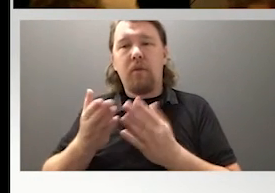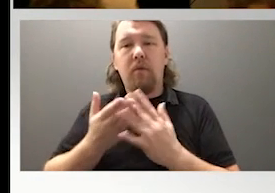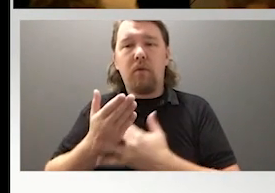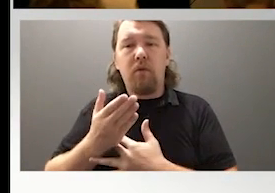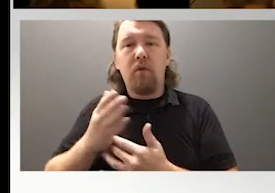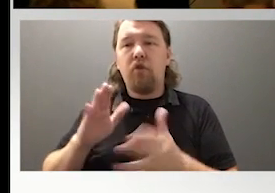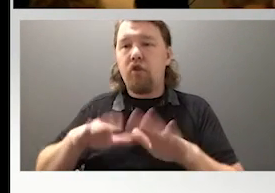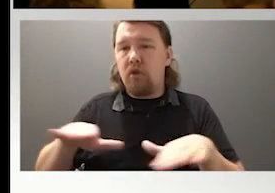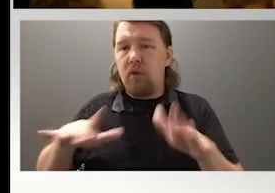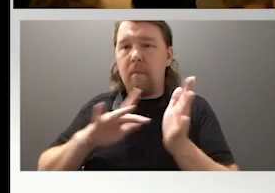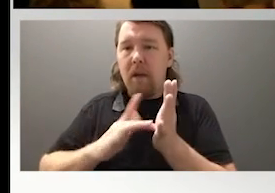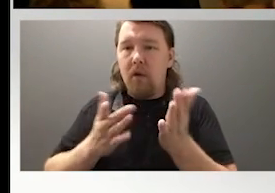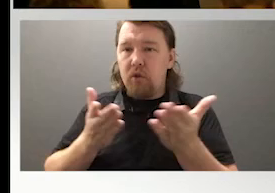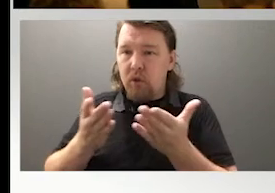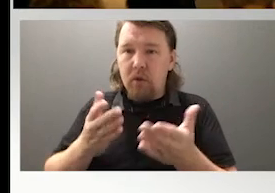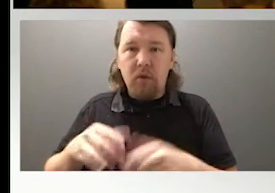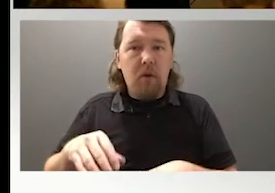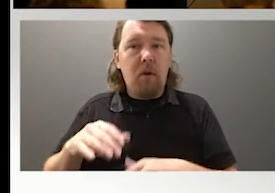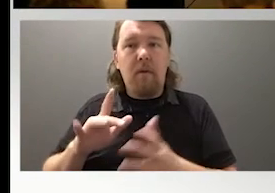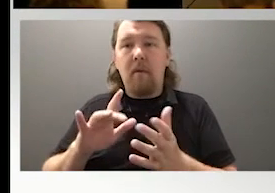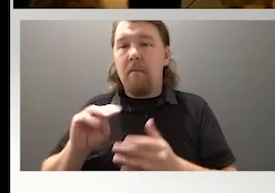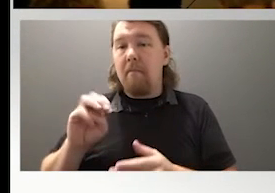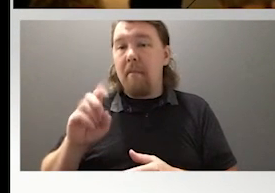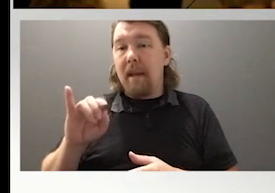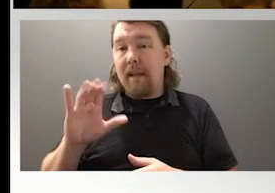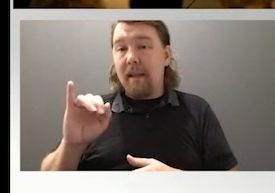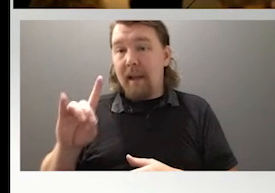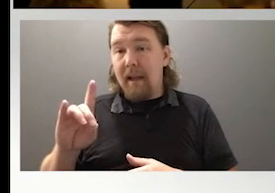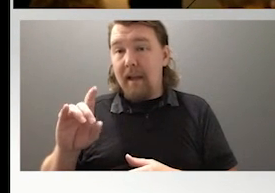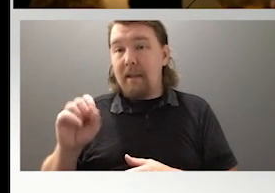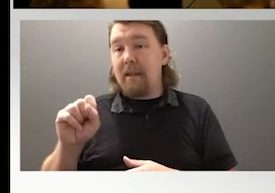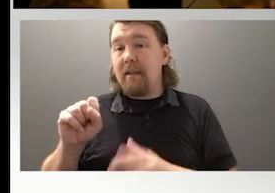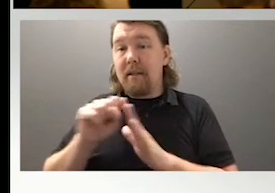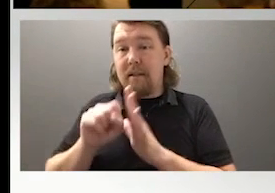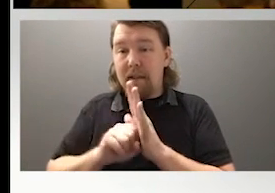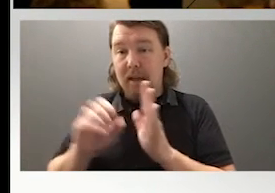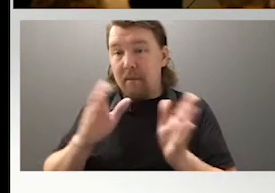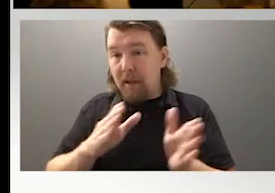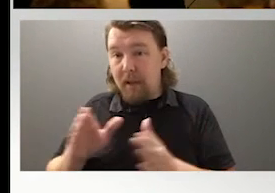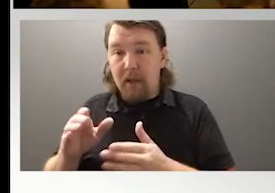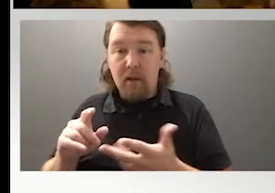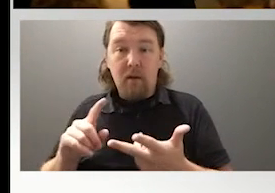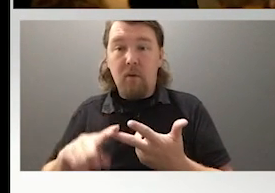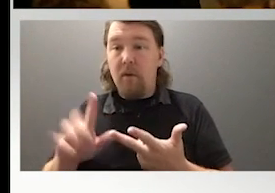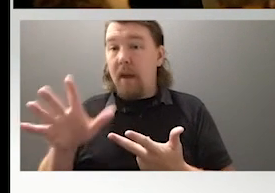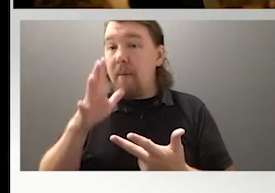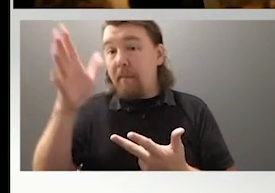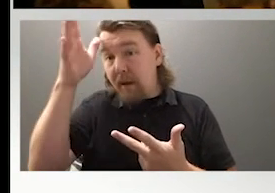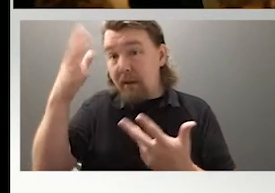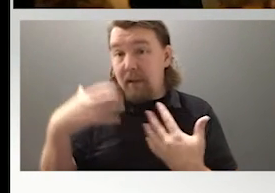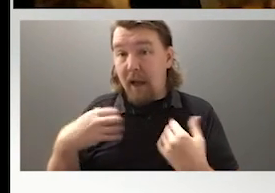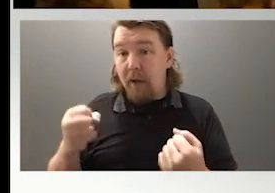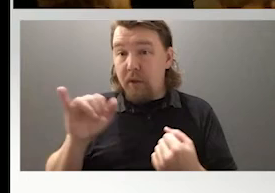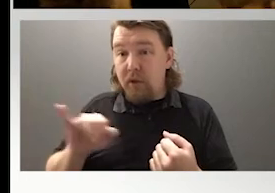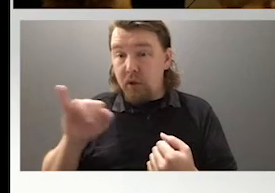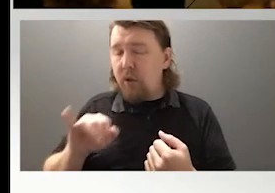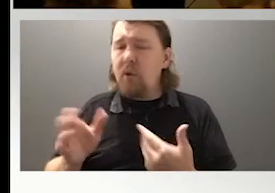Medical Services or Medicaid State Plan or the parents' health insurance or whatever the case may